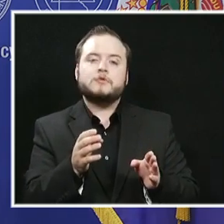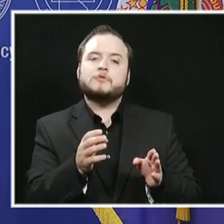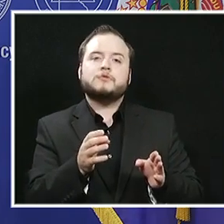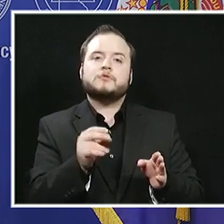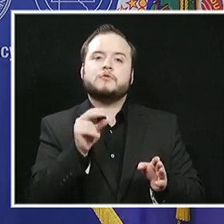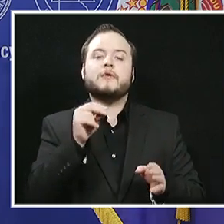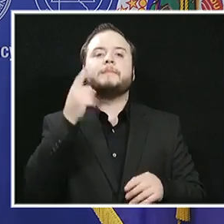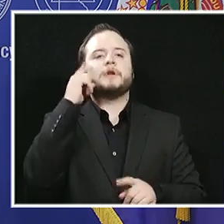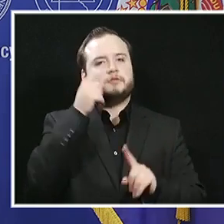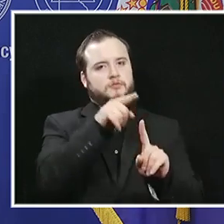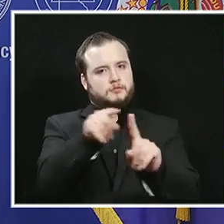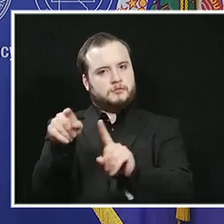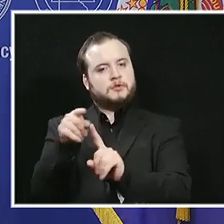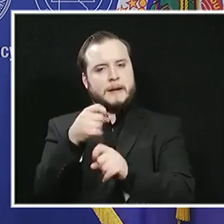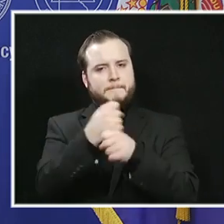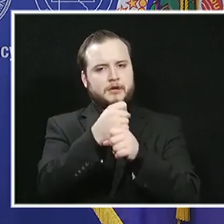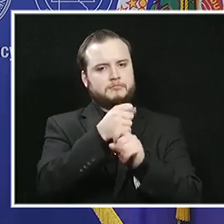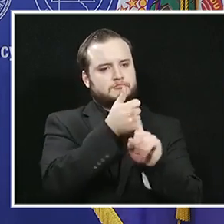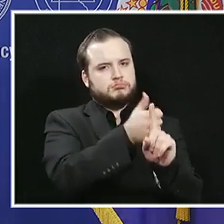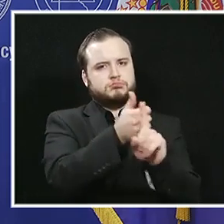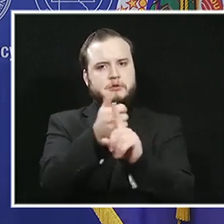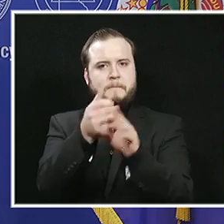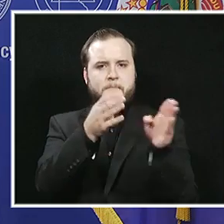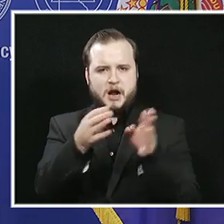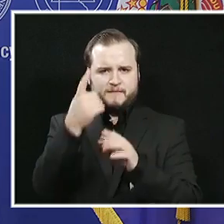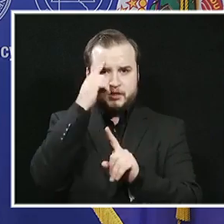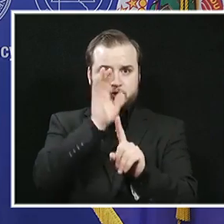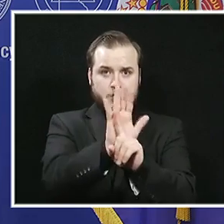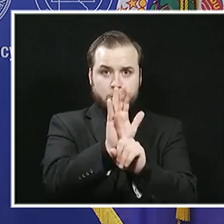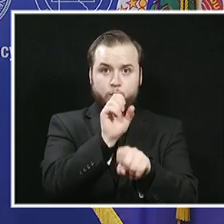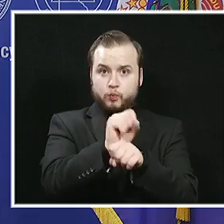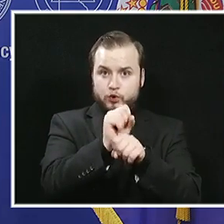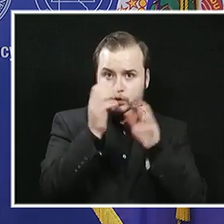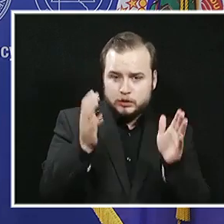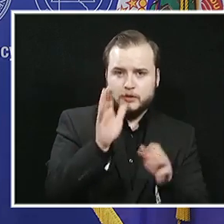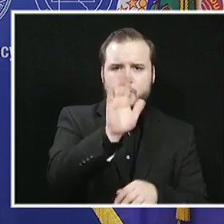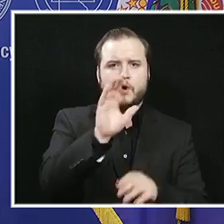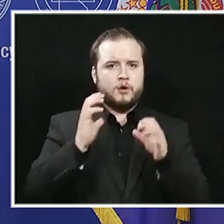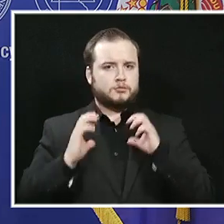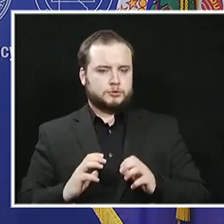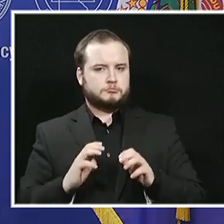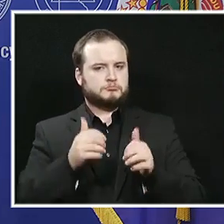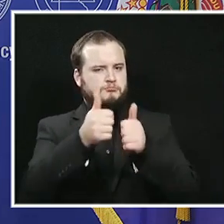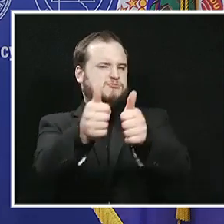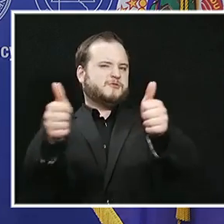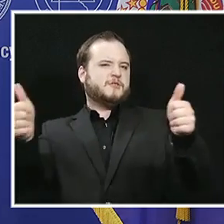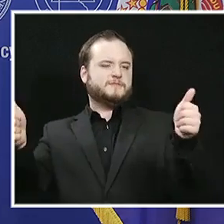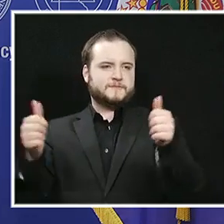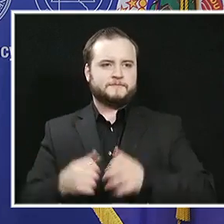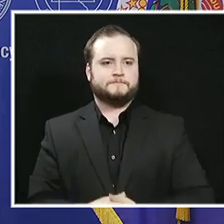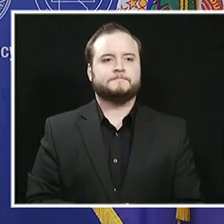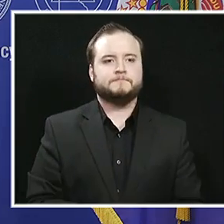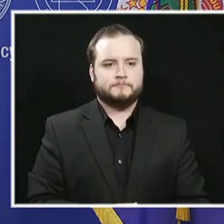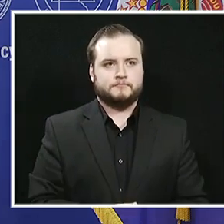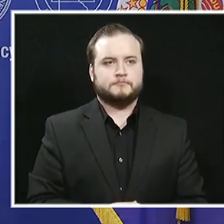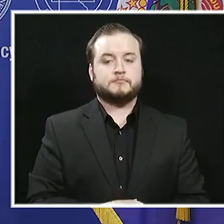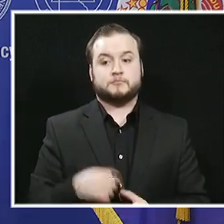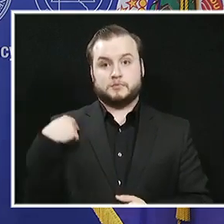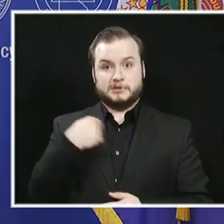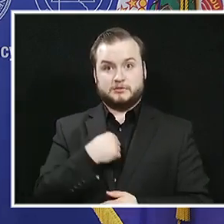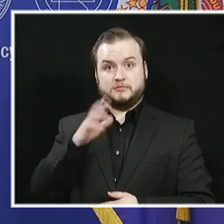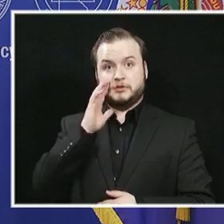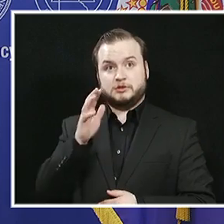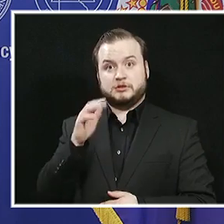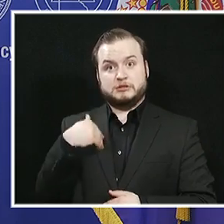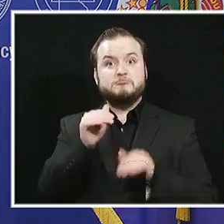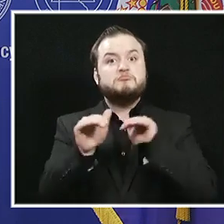so that people know what to do. And of course, we reserve the right to ask for your plan if we hear complaints, but really want businesses to just take the lead here as they have